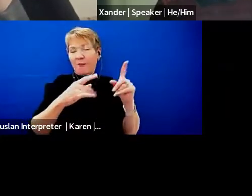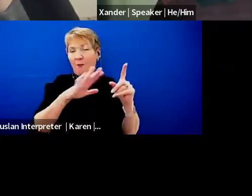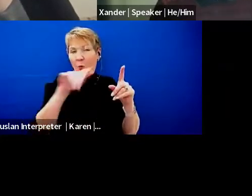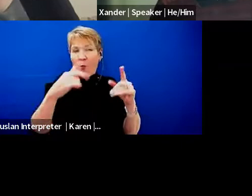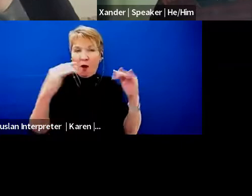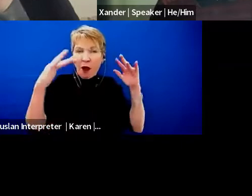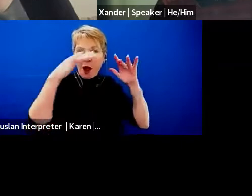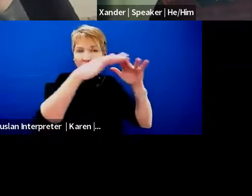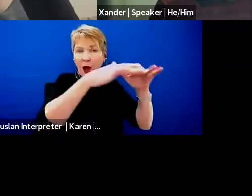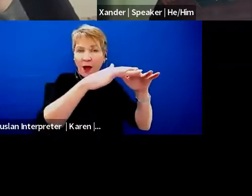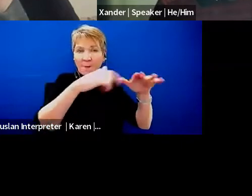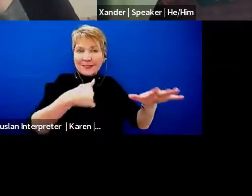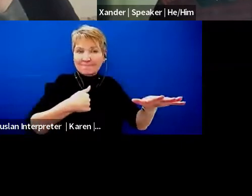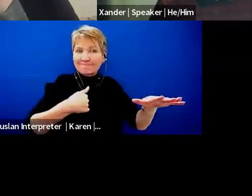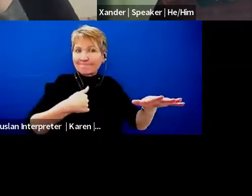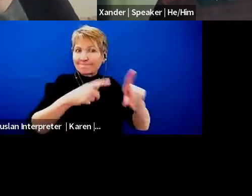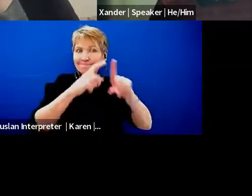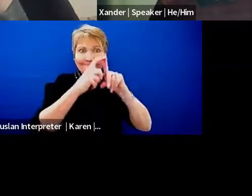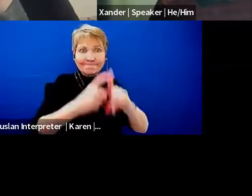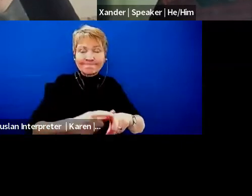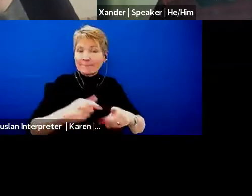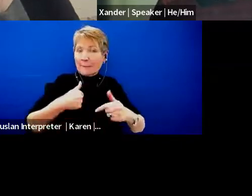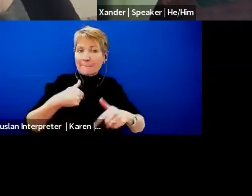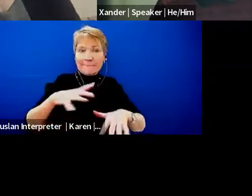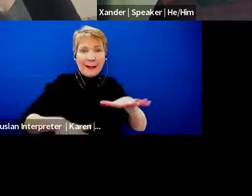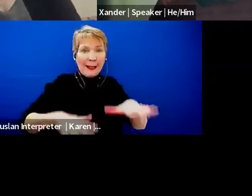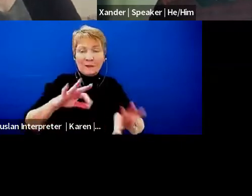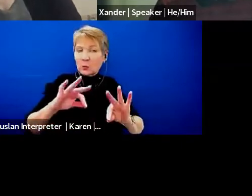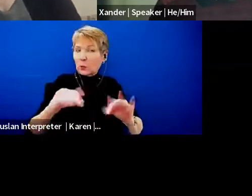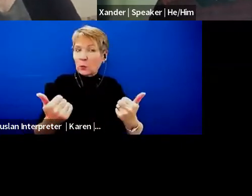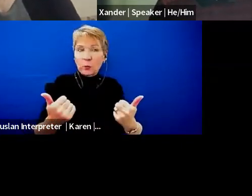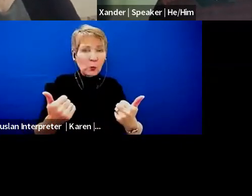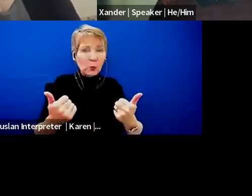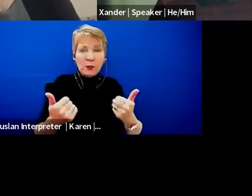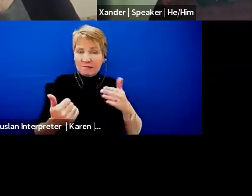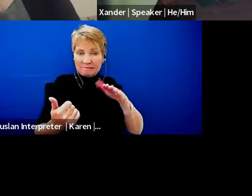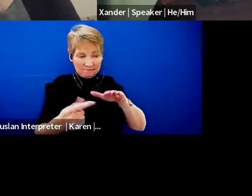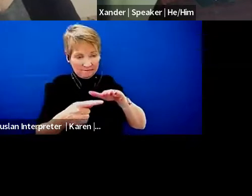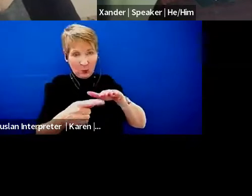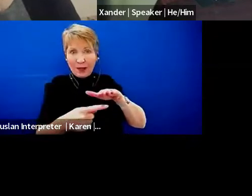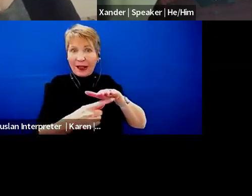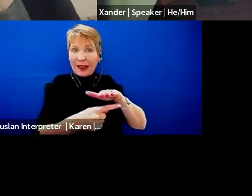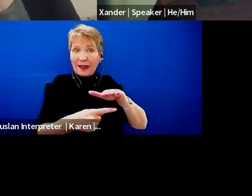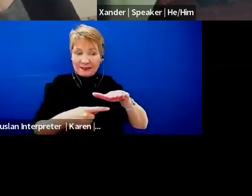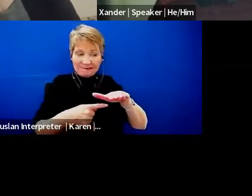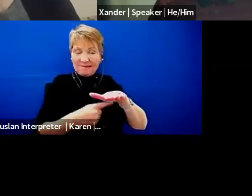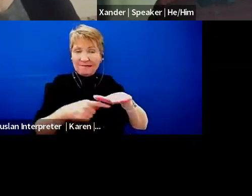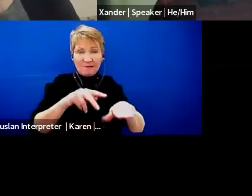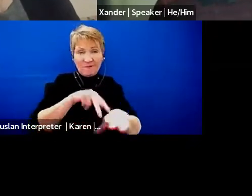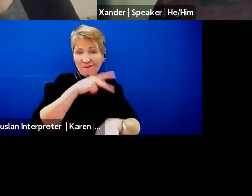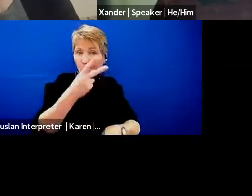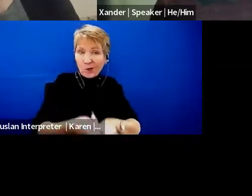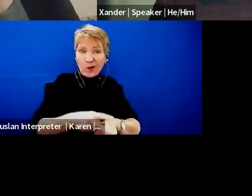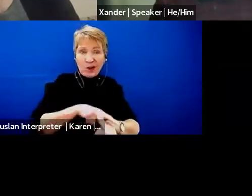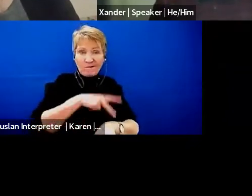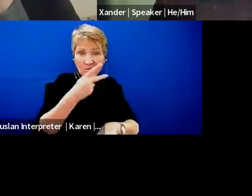hard for me. I don't have very good balance. Then adding wheels onto that, like I fall over all the time anyway. So then when you